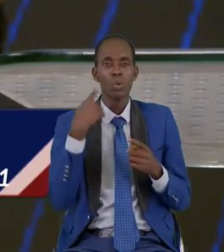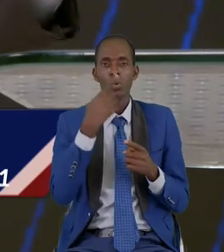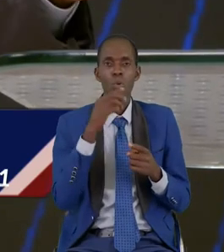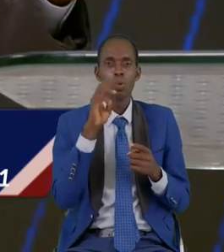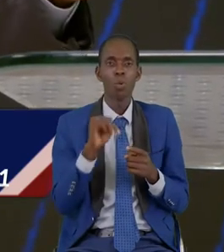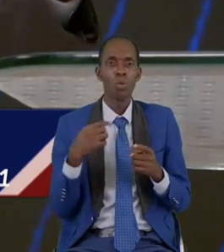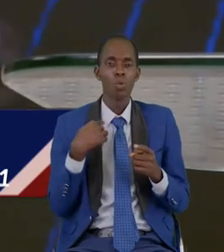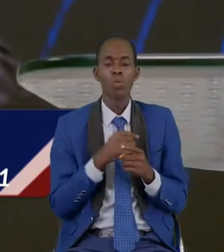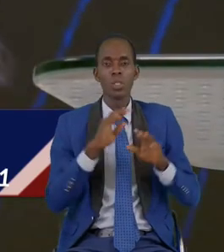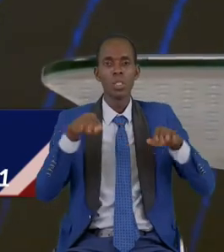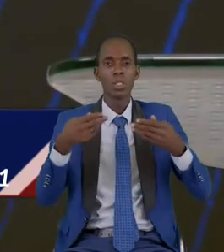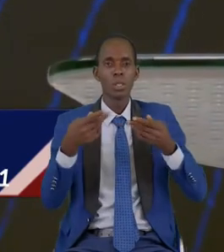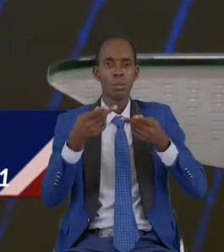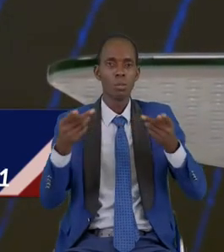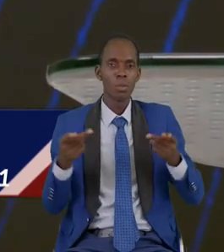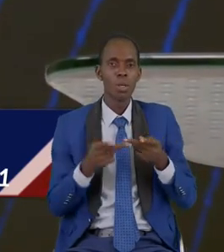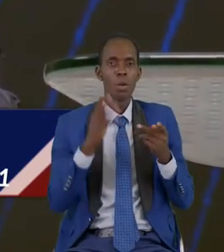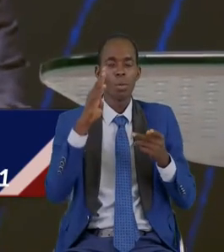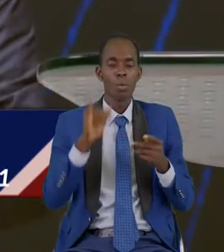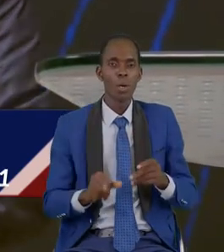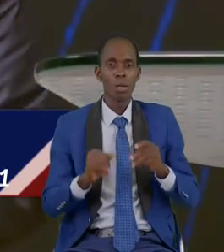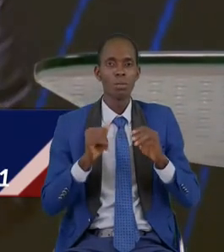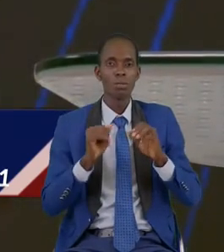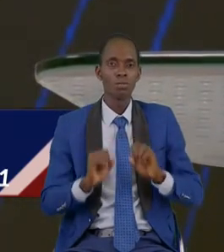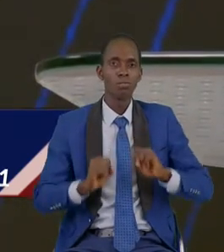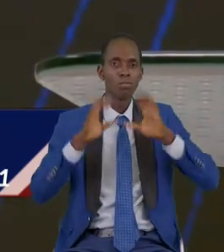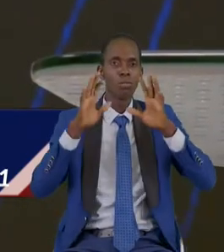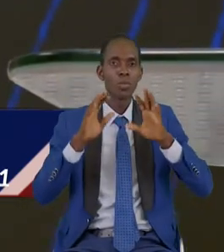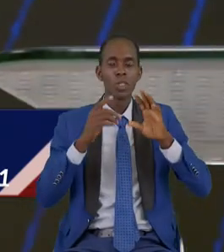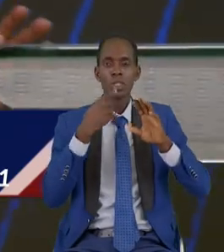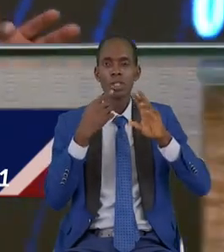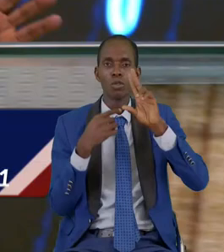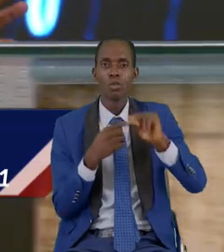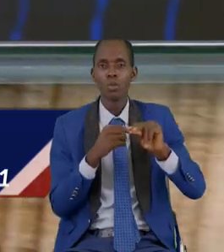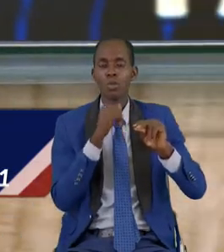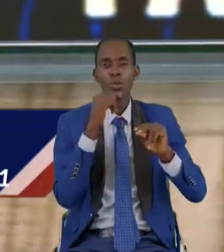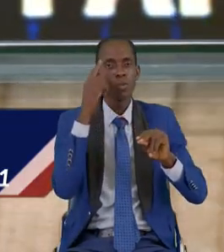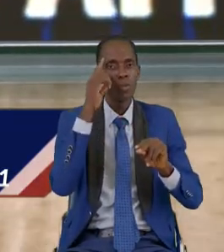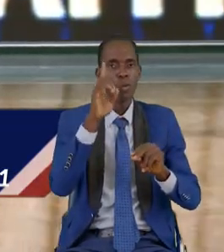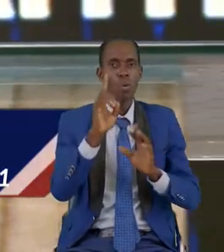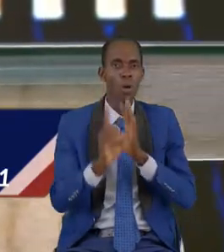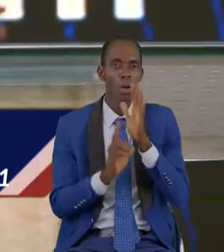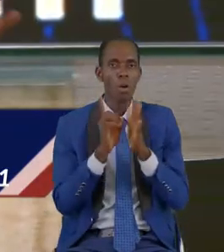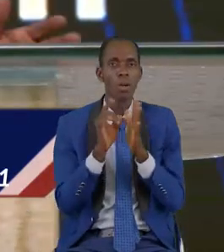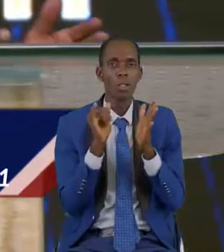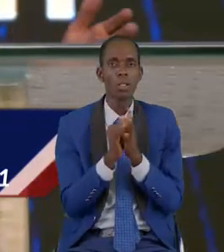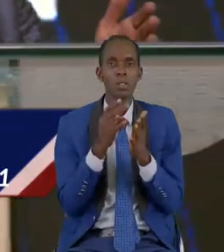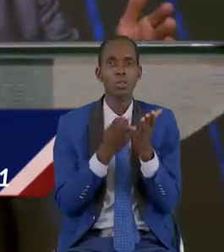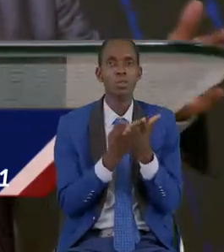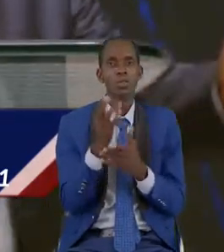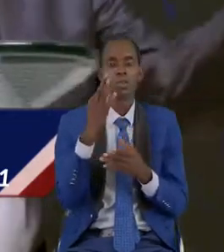place by subjection, no, not for an hour, that the truth of the gospel